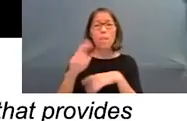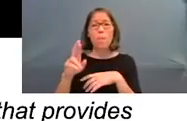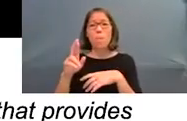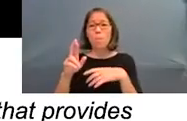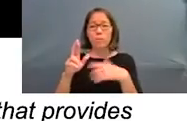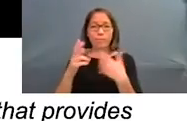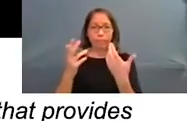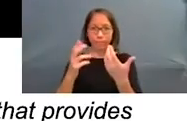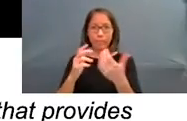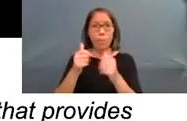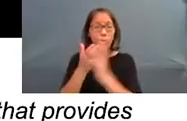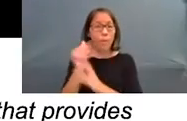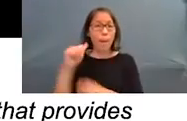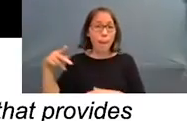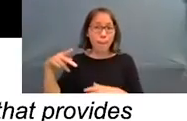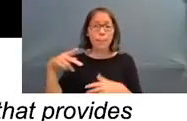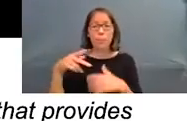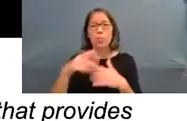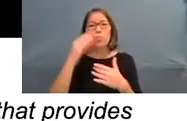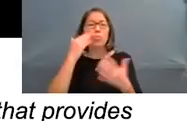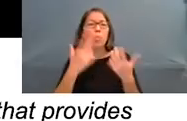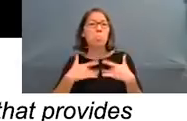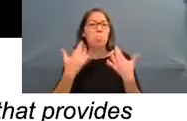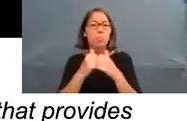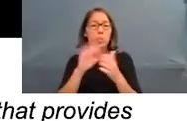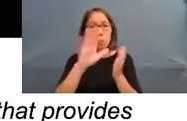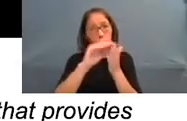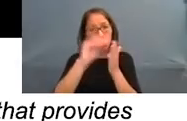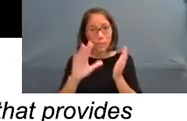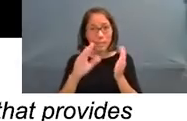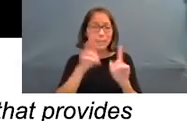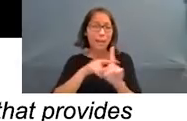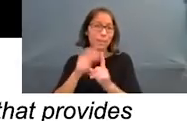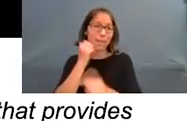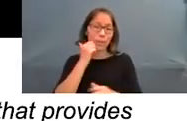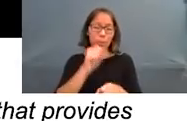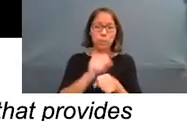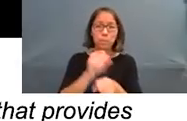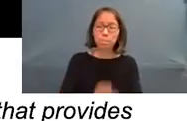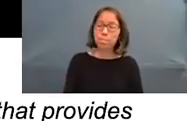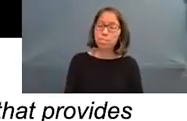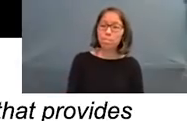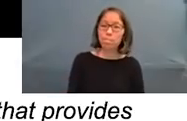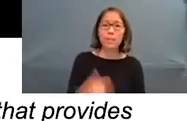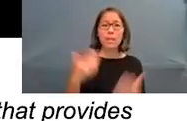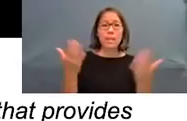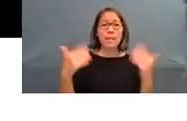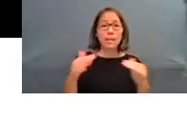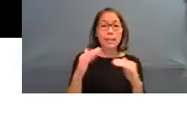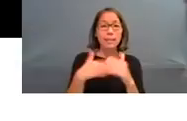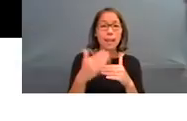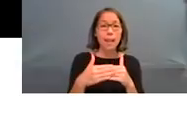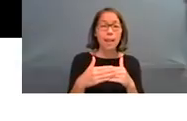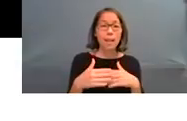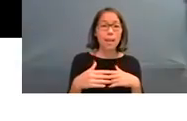better keep up with your students' assignments and their daily work. But go ahead and go to the next slide.